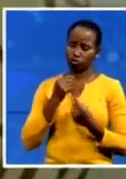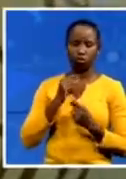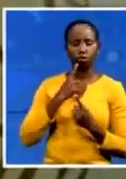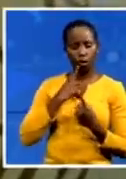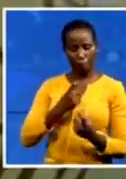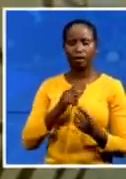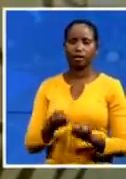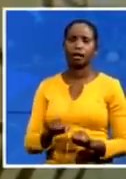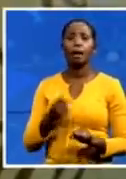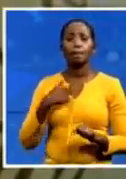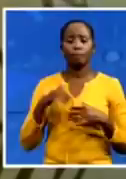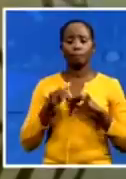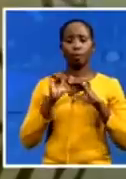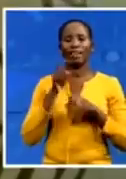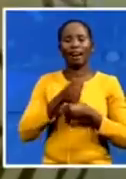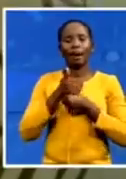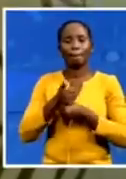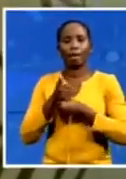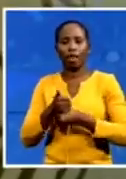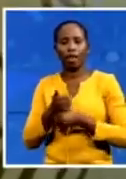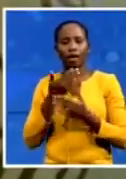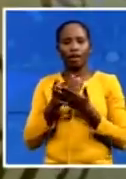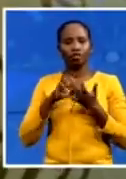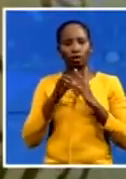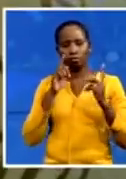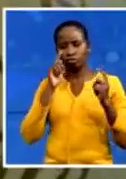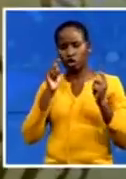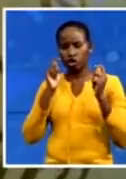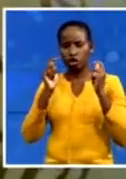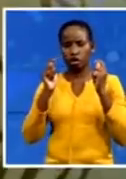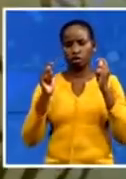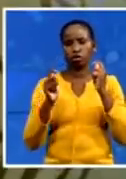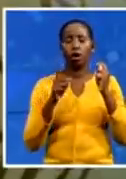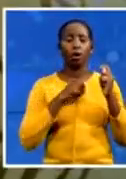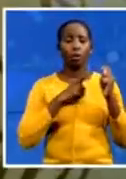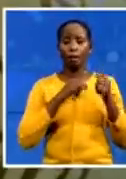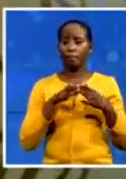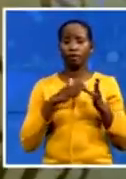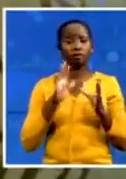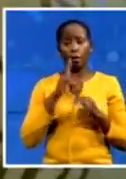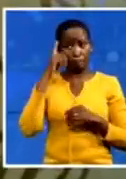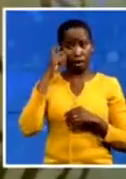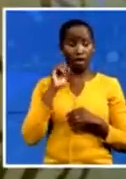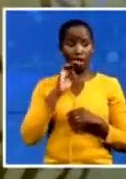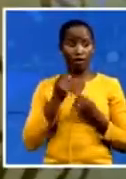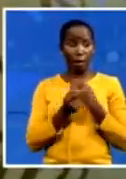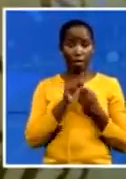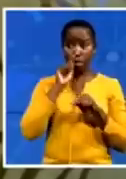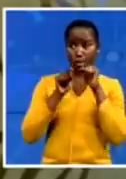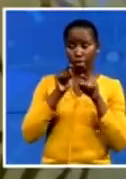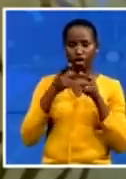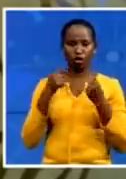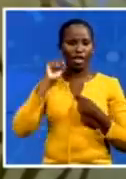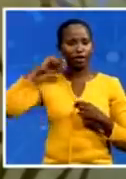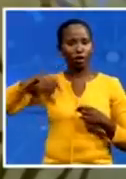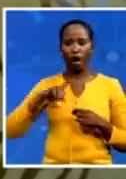to be able to change it, because I don't believe that you should only criticize and not do anything. But at the same time, I've stayed in the party. I've still done